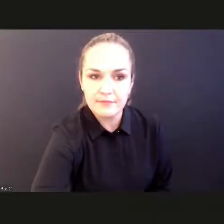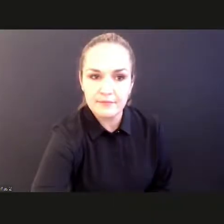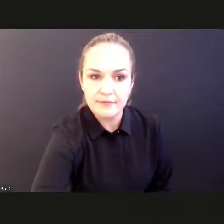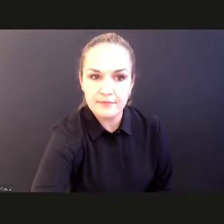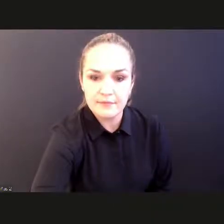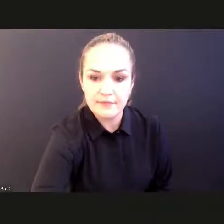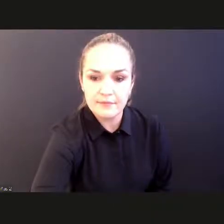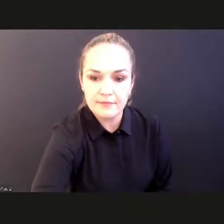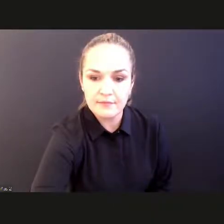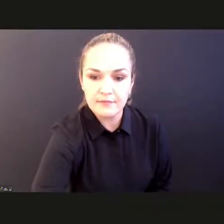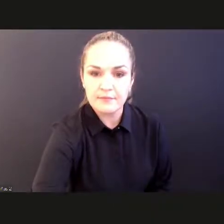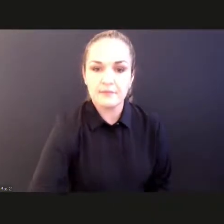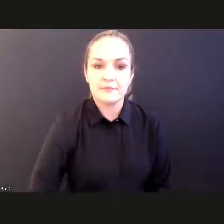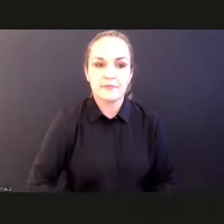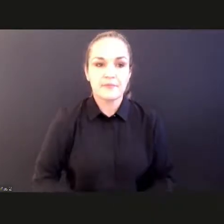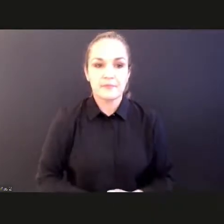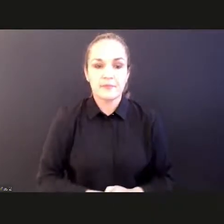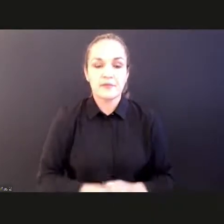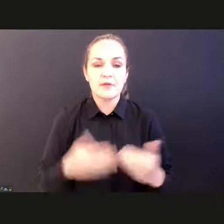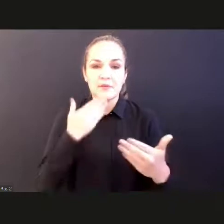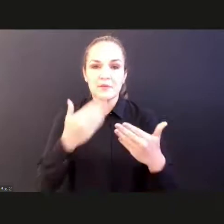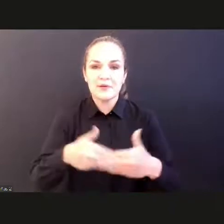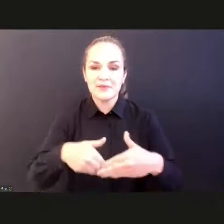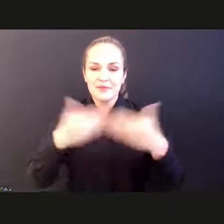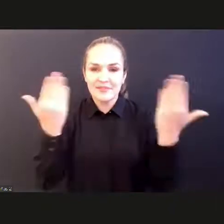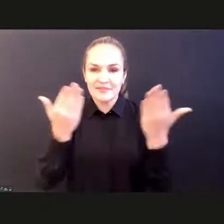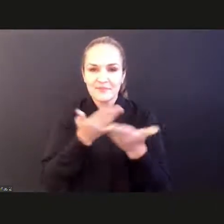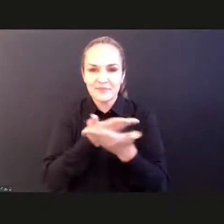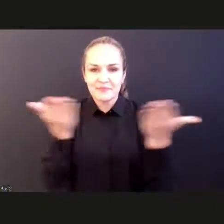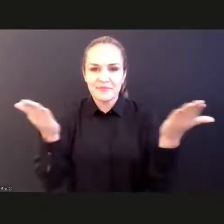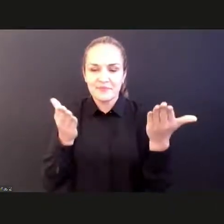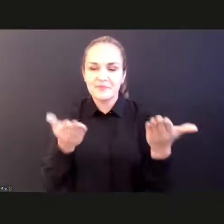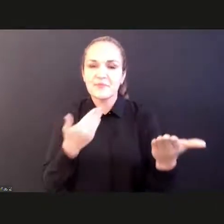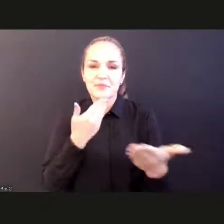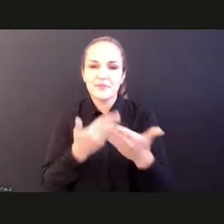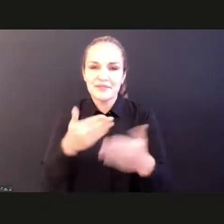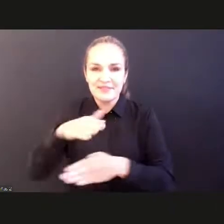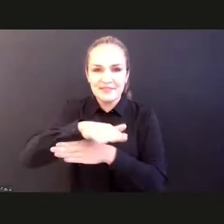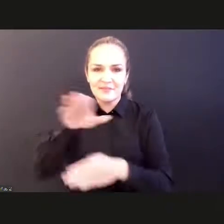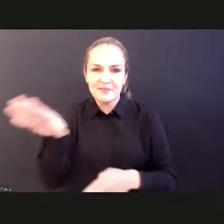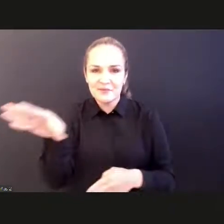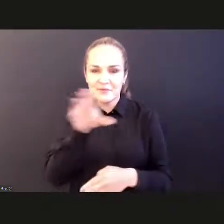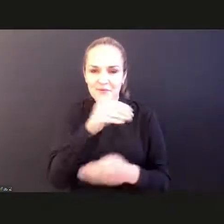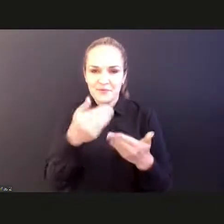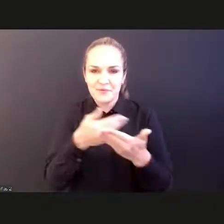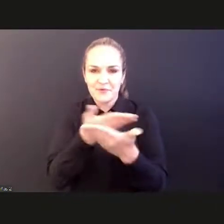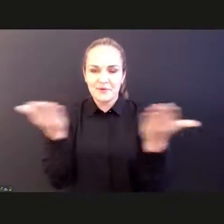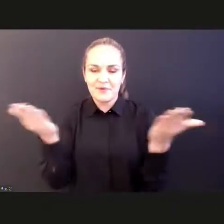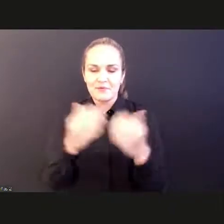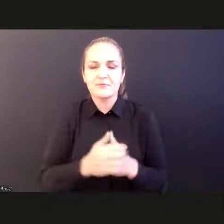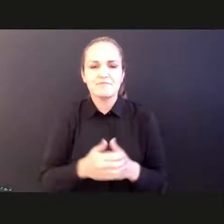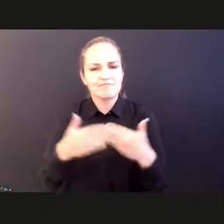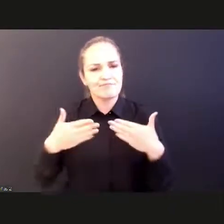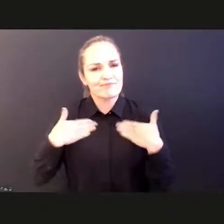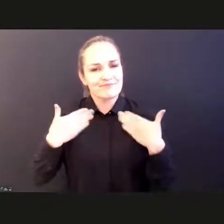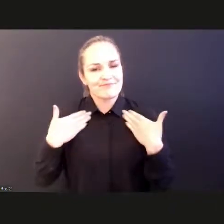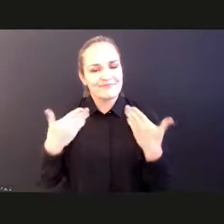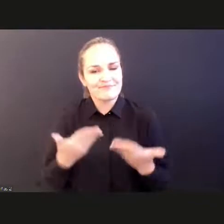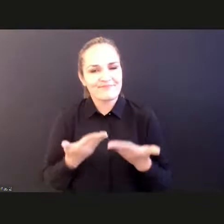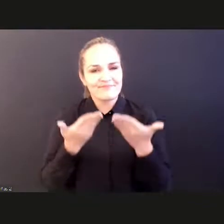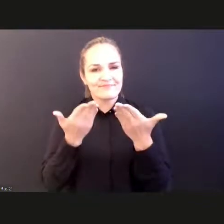Good morning and good afternoon, everybody. It's a pleasure to be on this